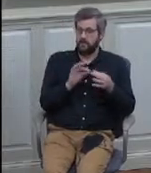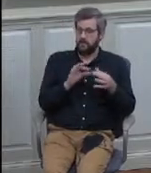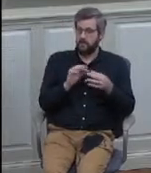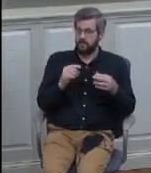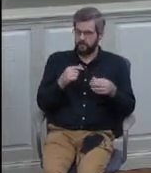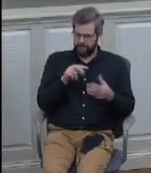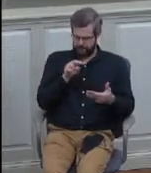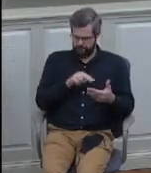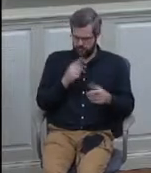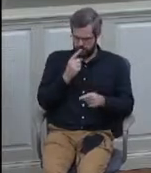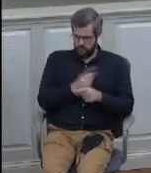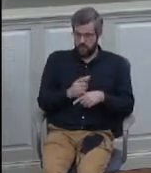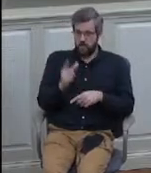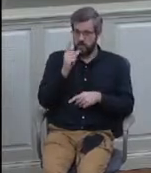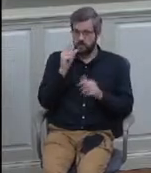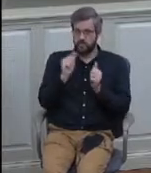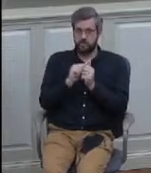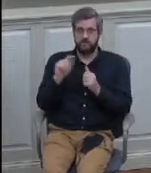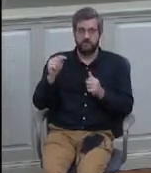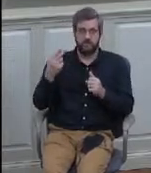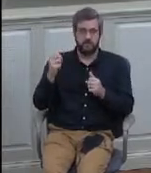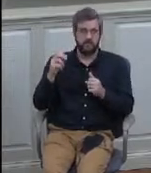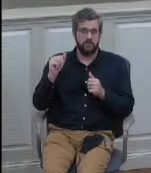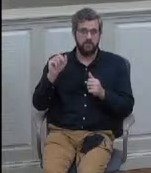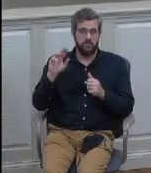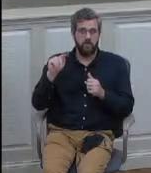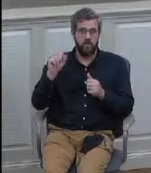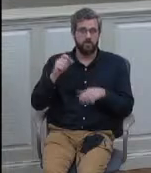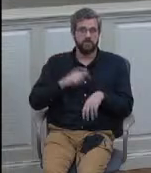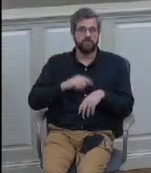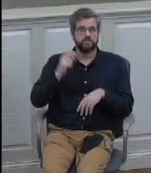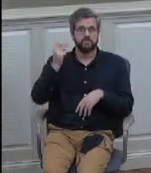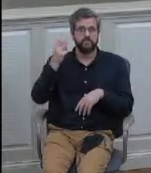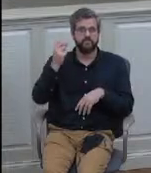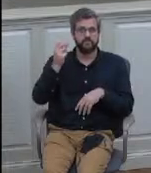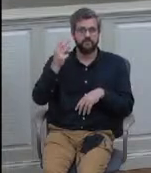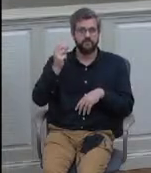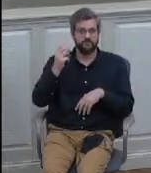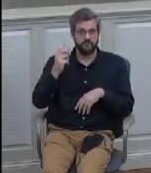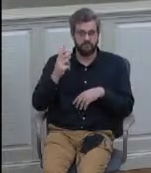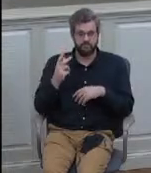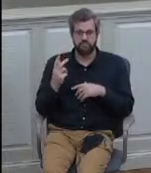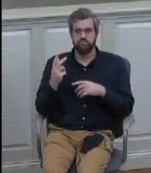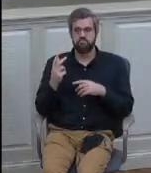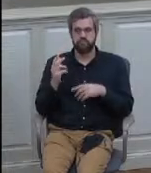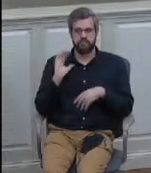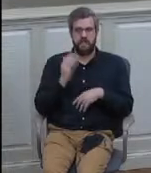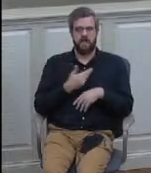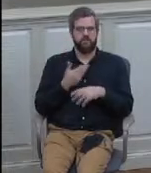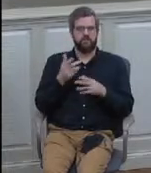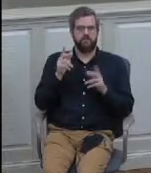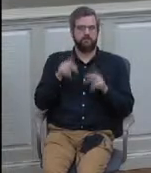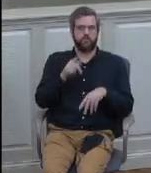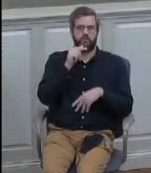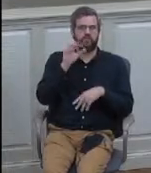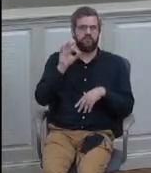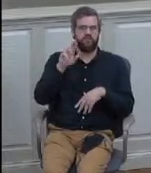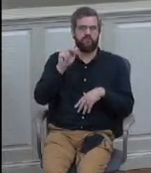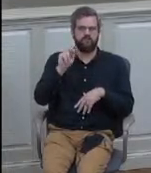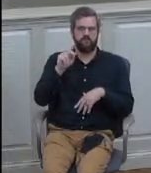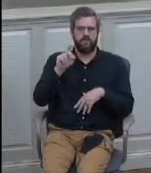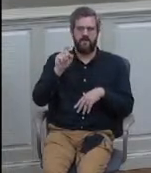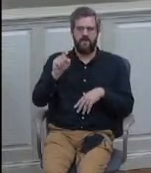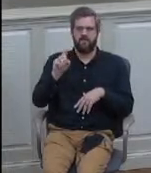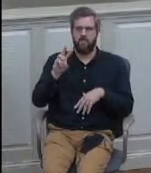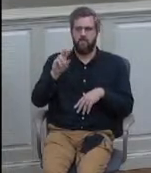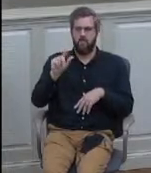right, Lunch with the Arts, 12 o'clock, is our own Frank X. Walker. What day is